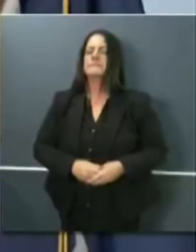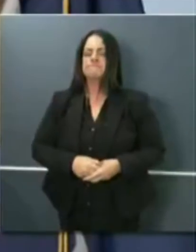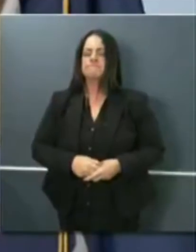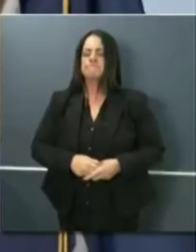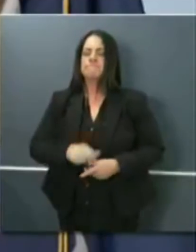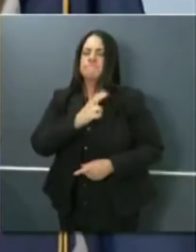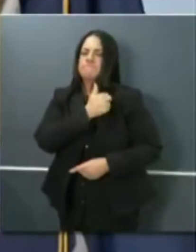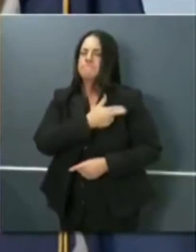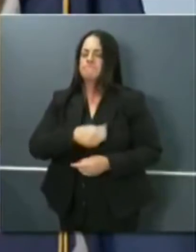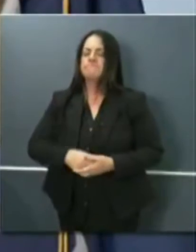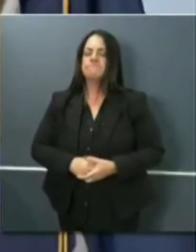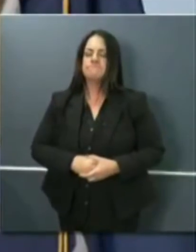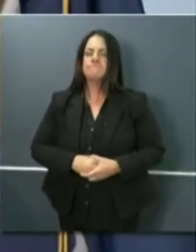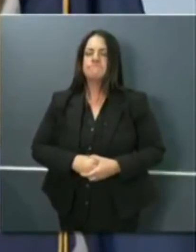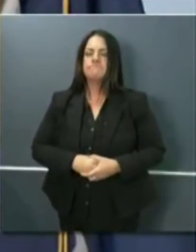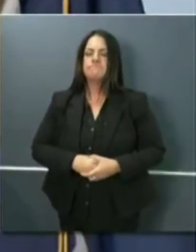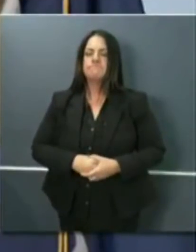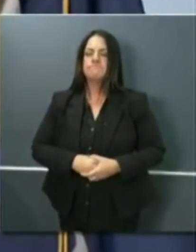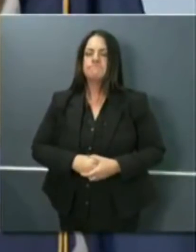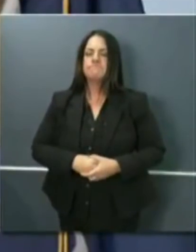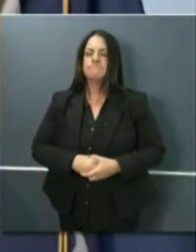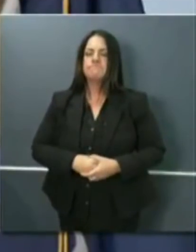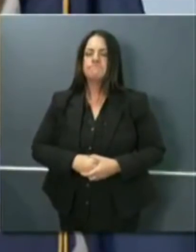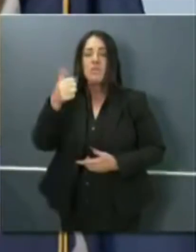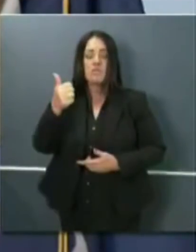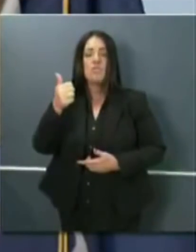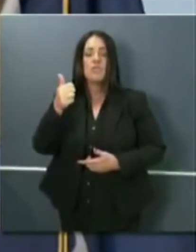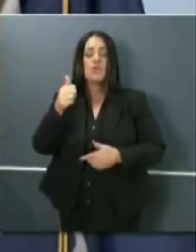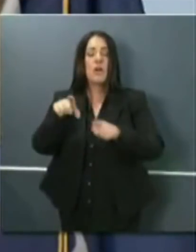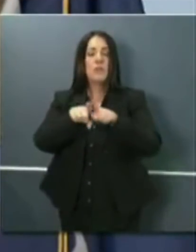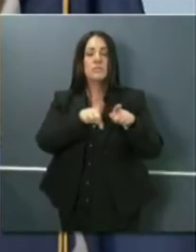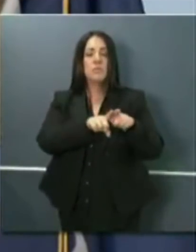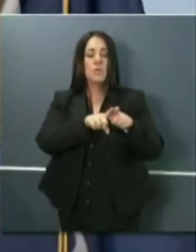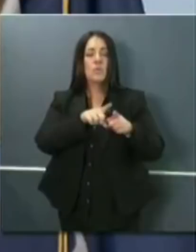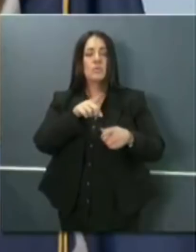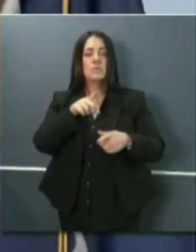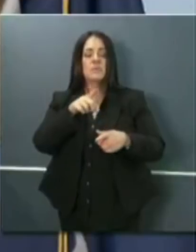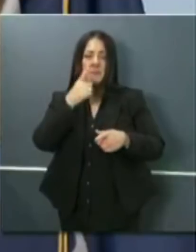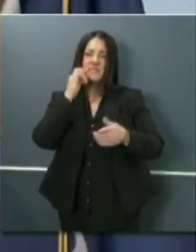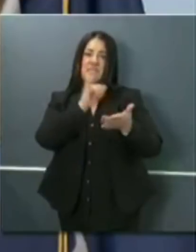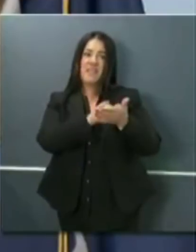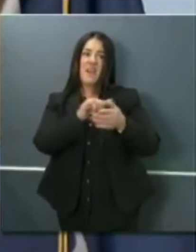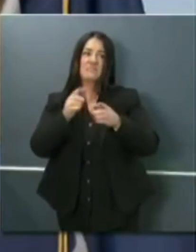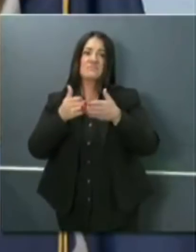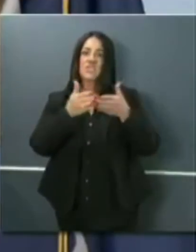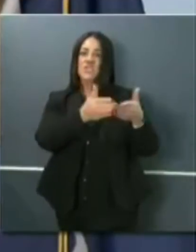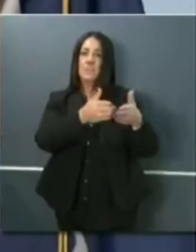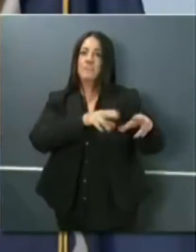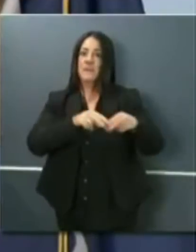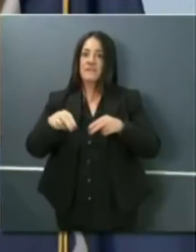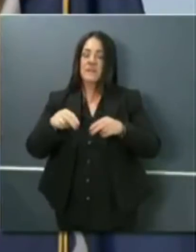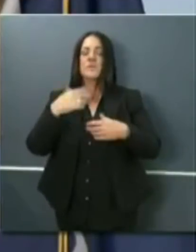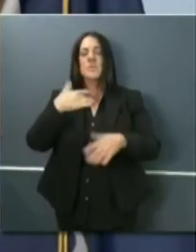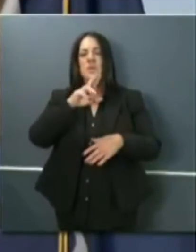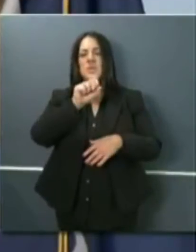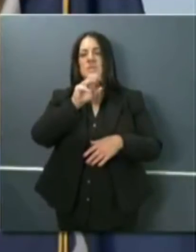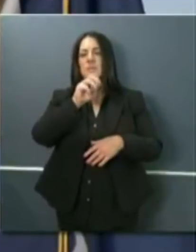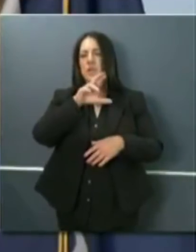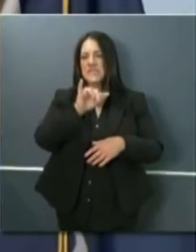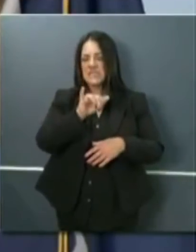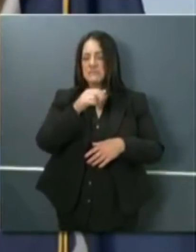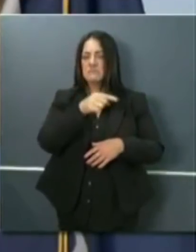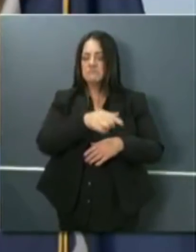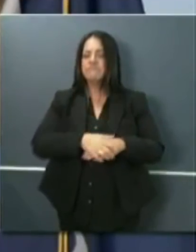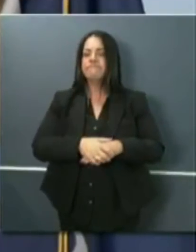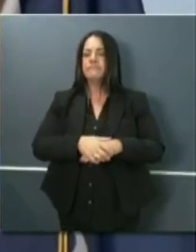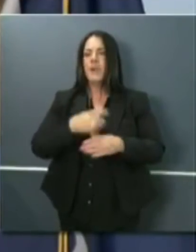and the USNS Mercy. We are also looking to get some 1,000 skilled nursing facility units